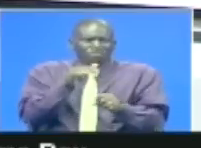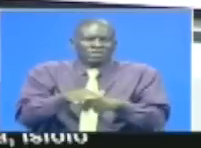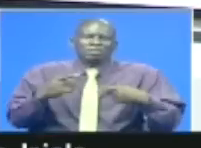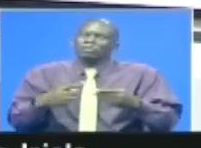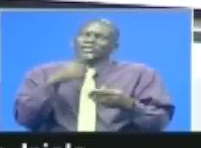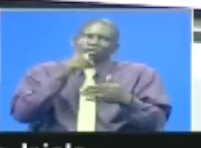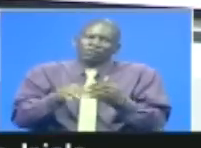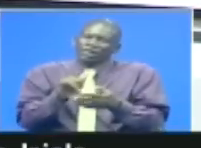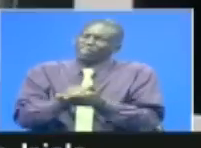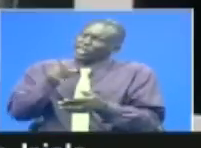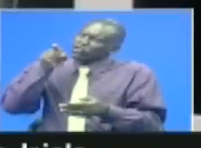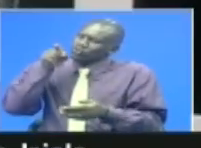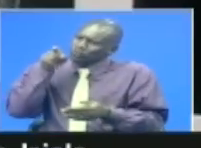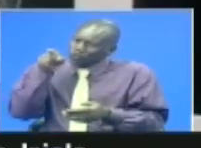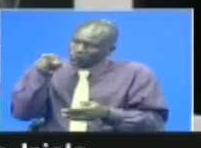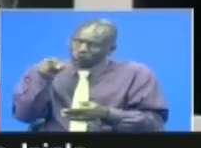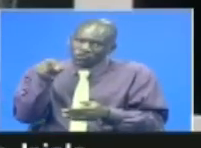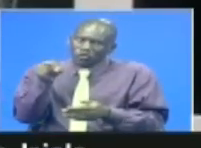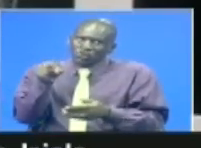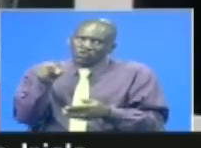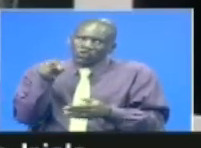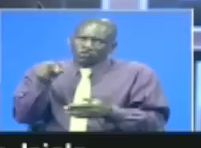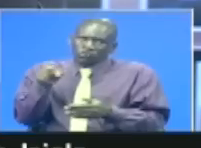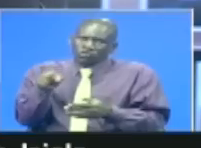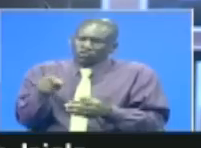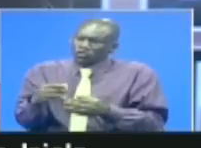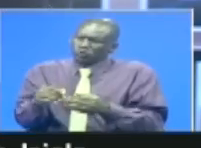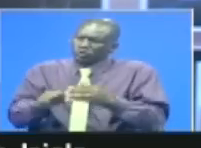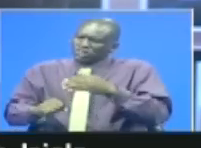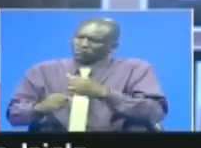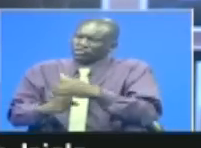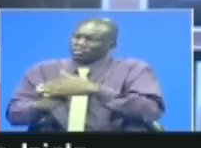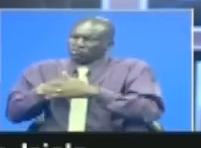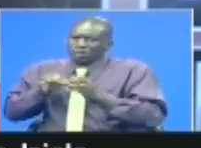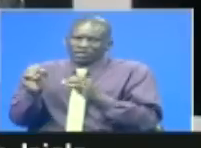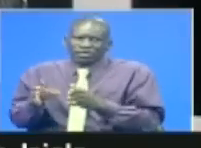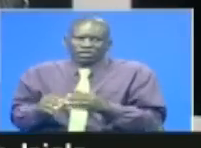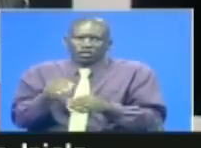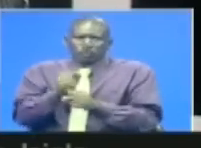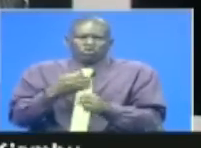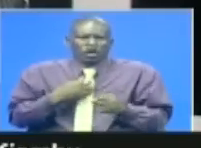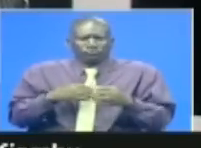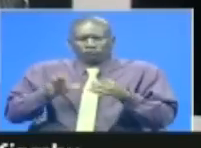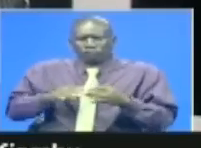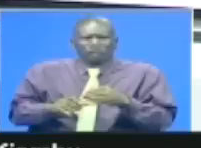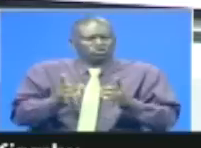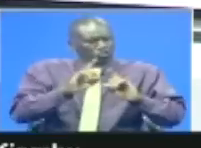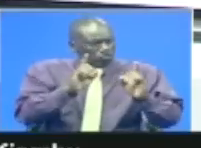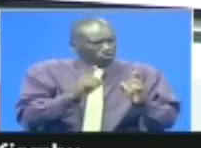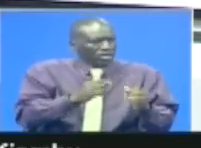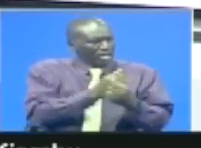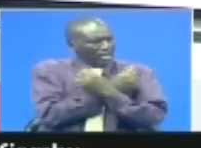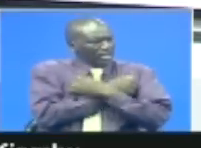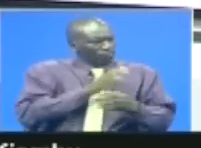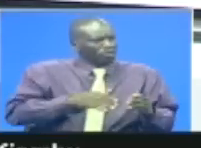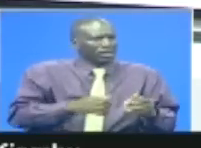that you hold women in contempt. No, that's not true. Do you hold women in contempt? No, I don't. I love women. I